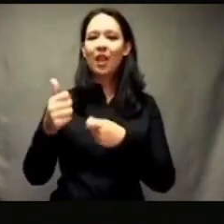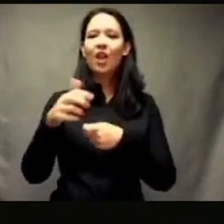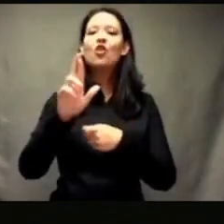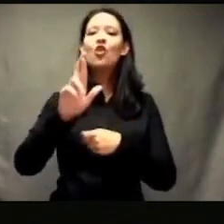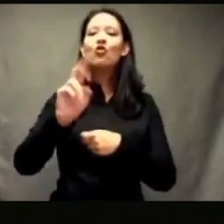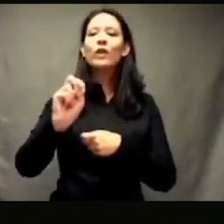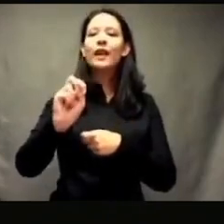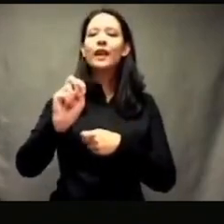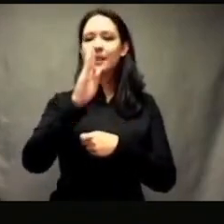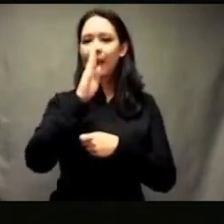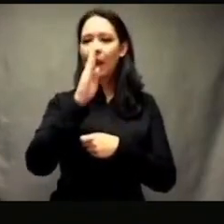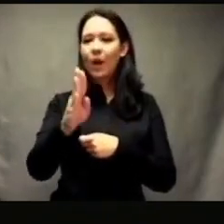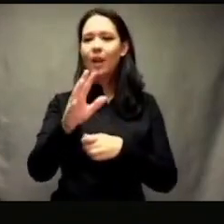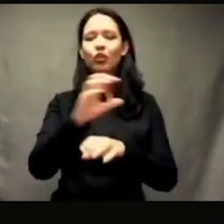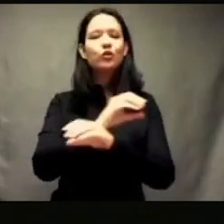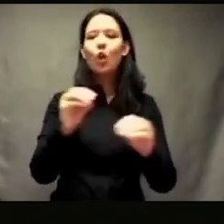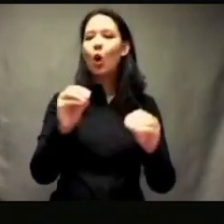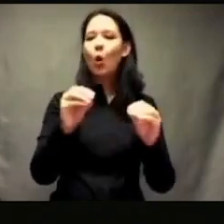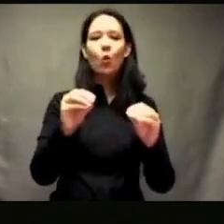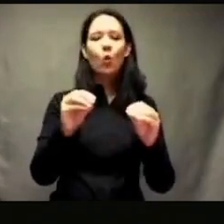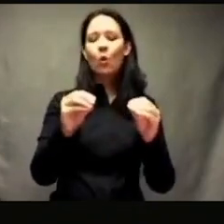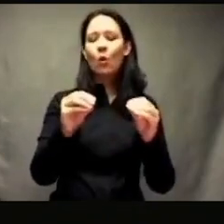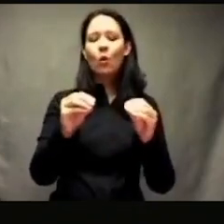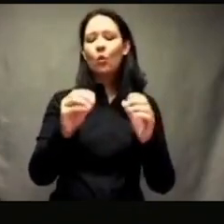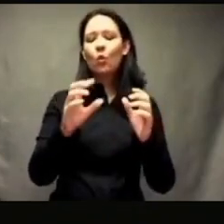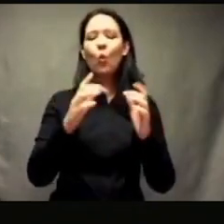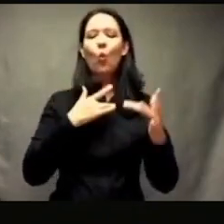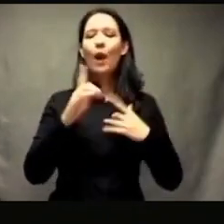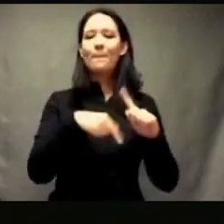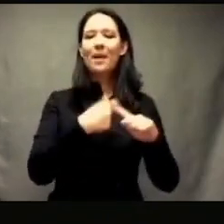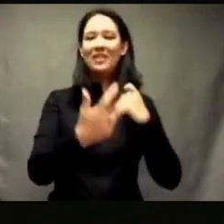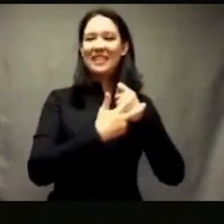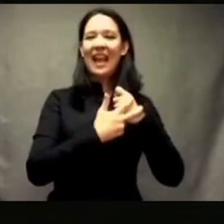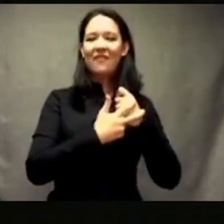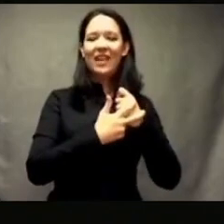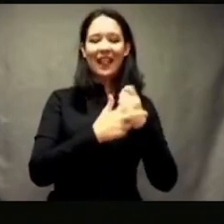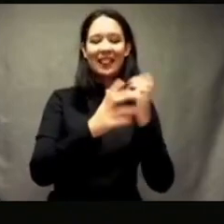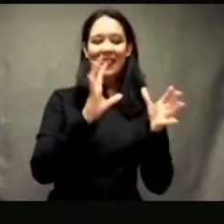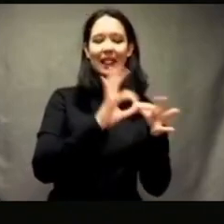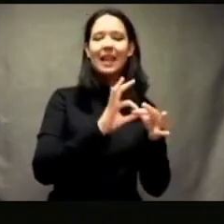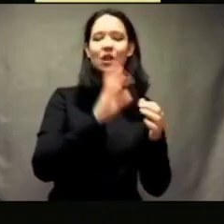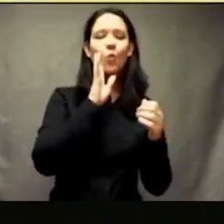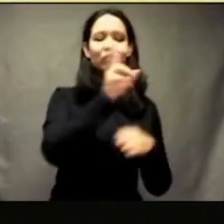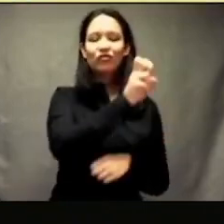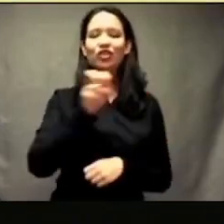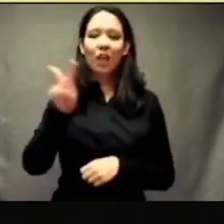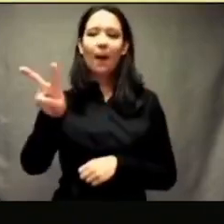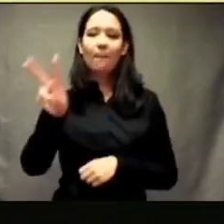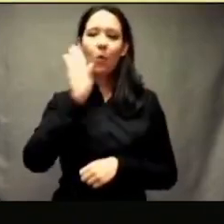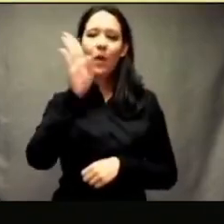so no problem with saving Tufts links. It'll just jump over.